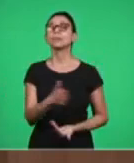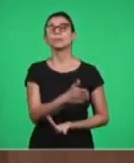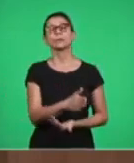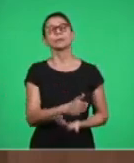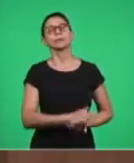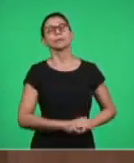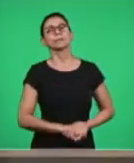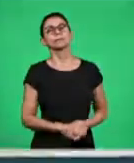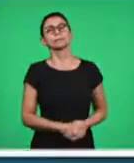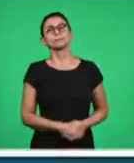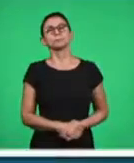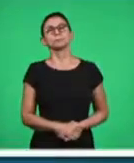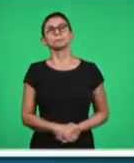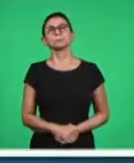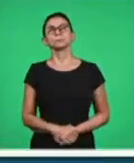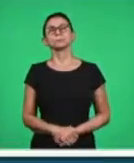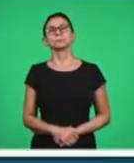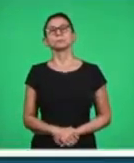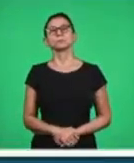objective.